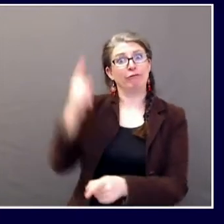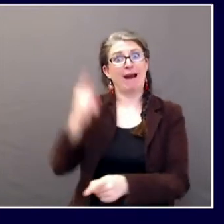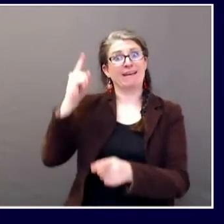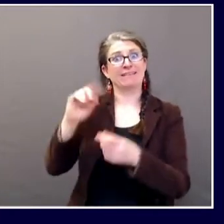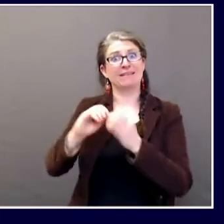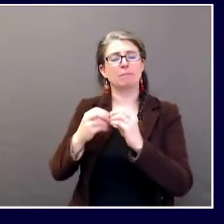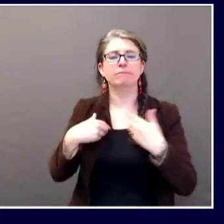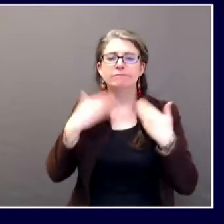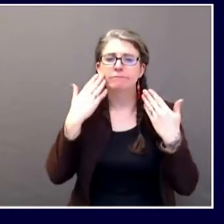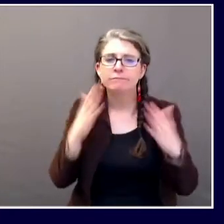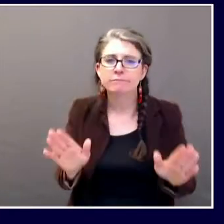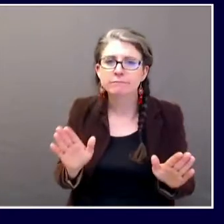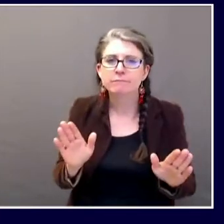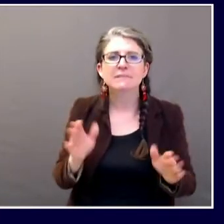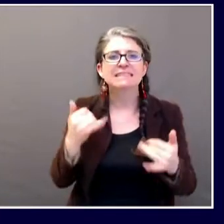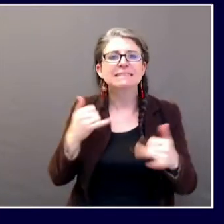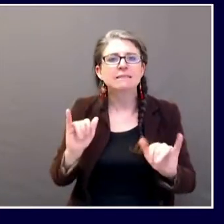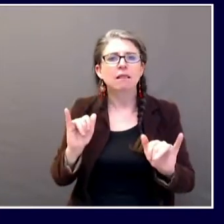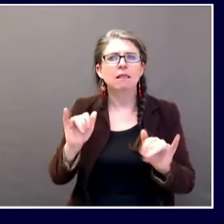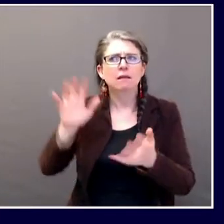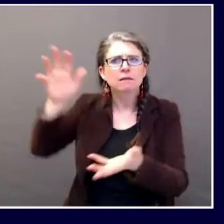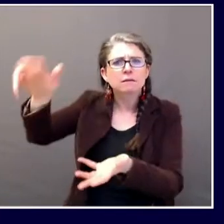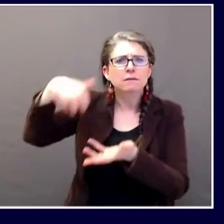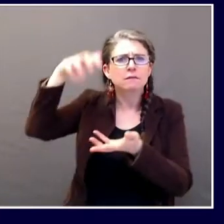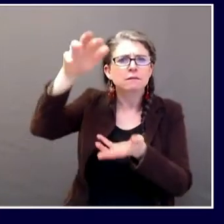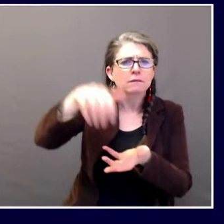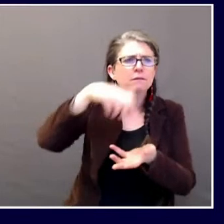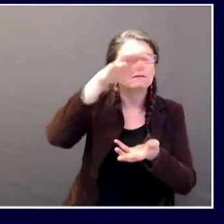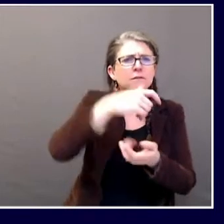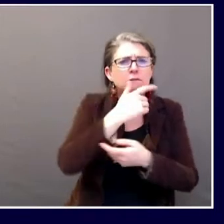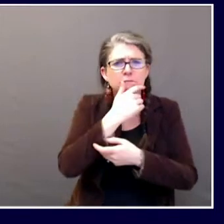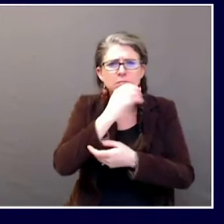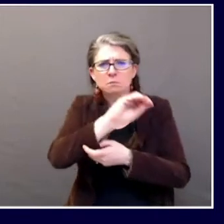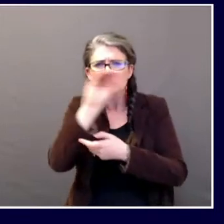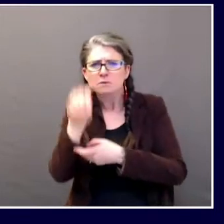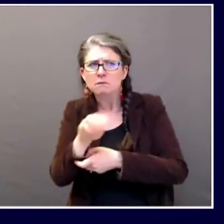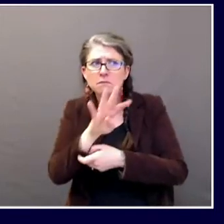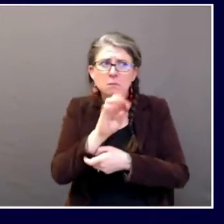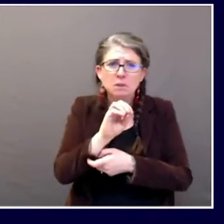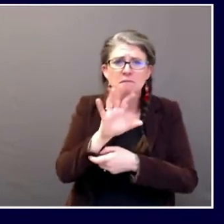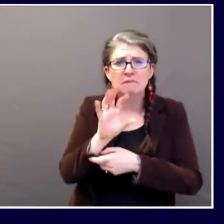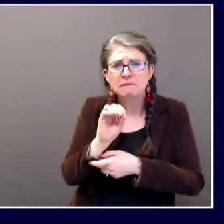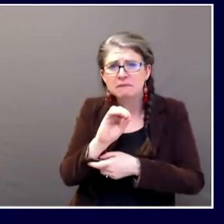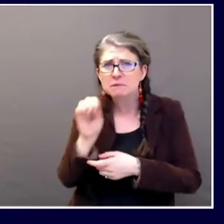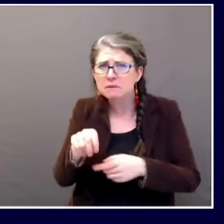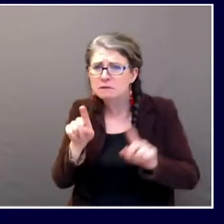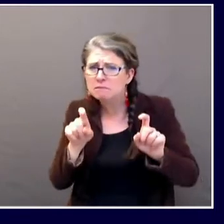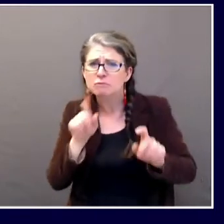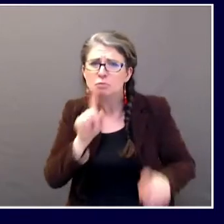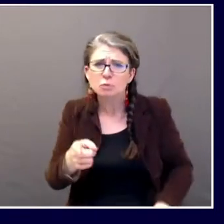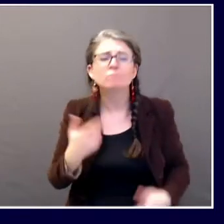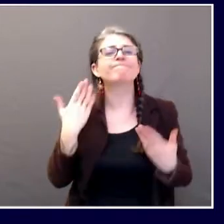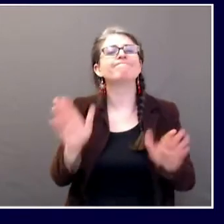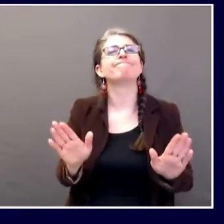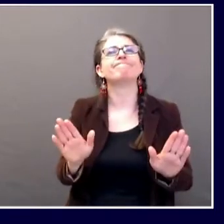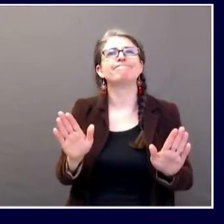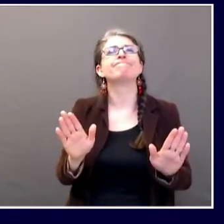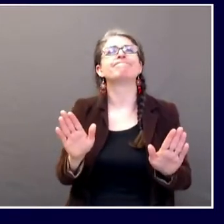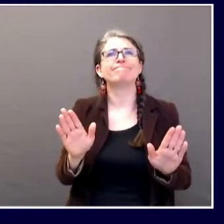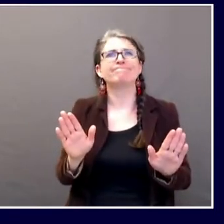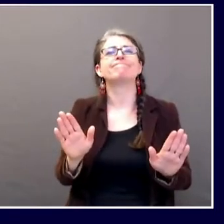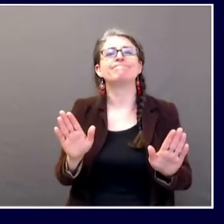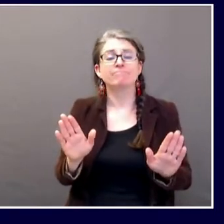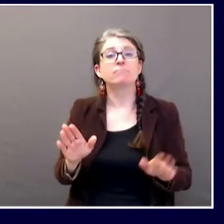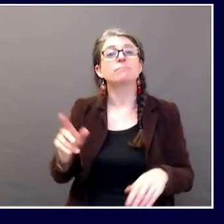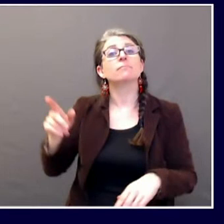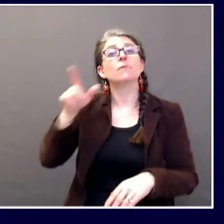with the leadership of the long-term care societies and groups here in Maine to get the word out that